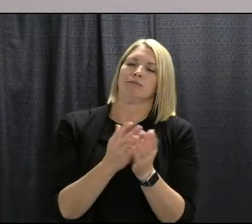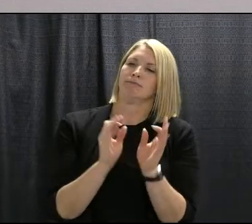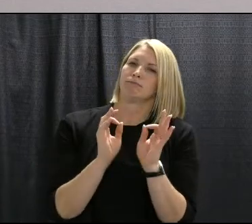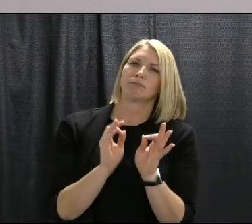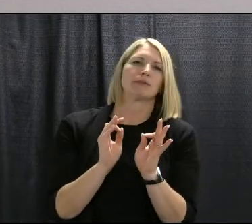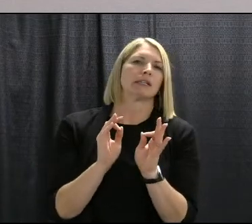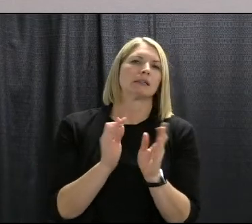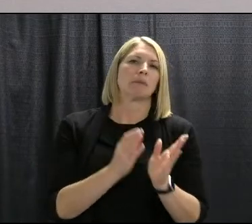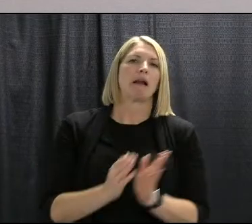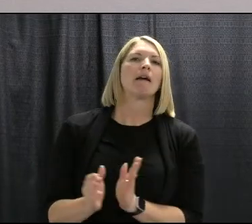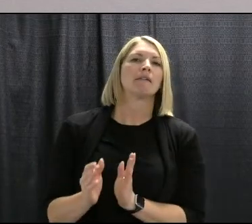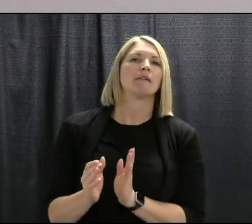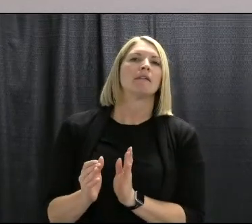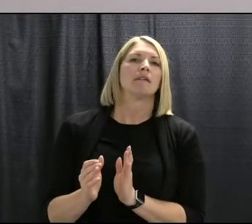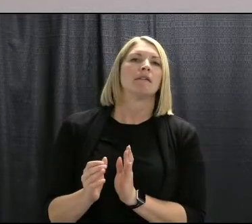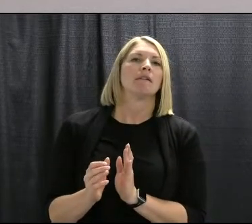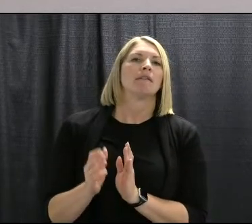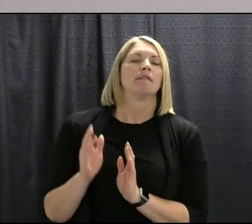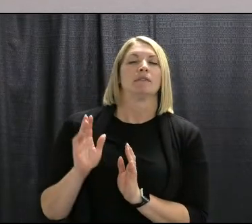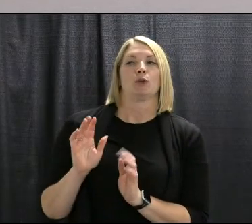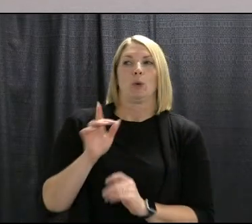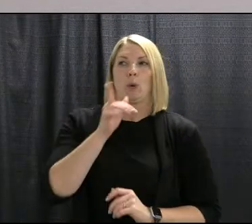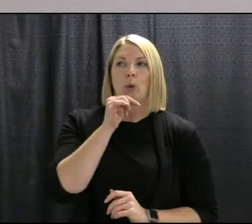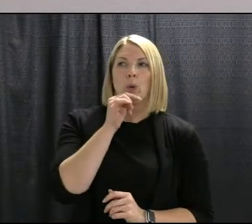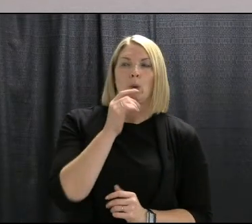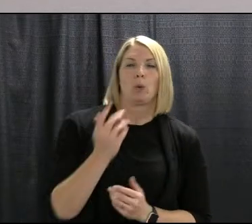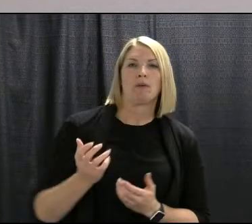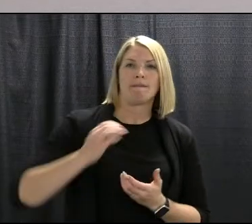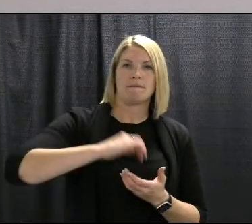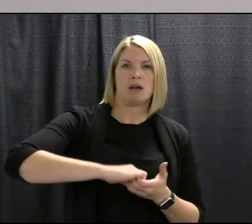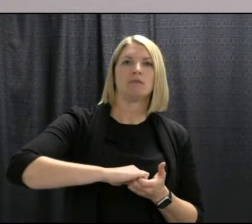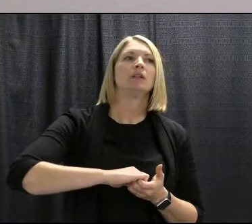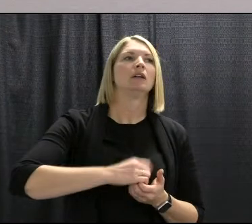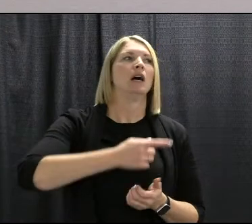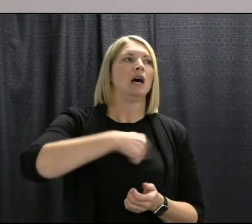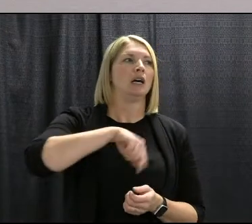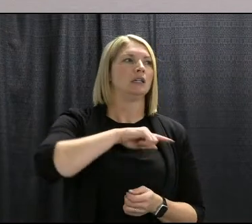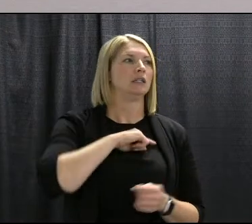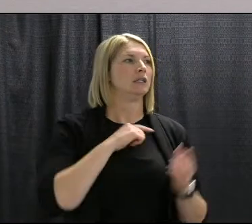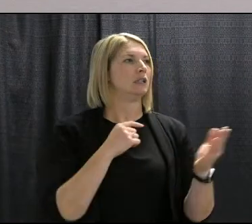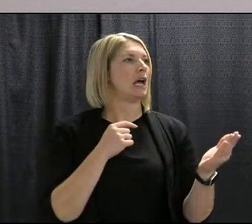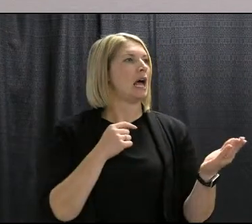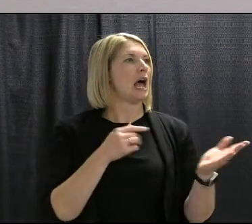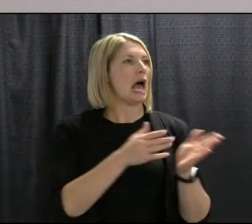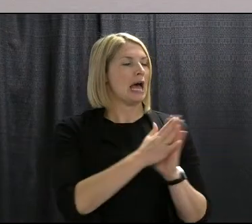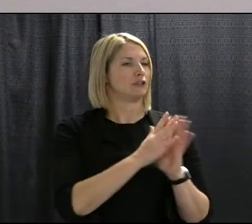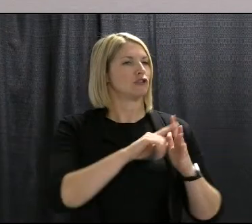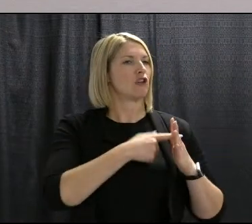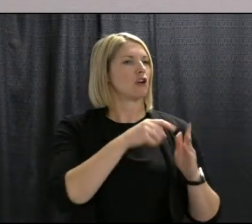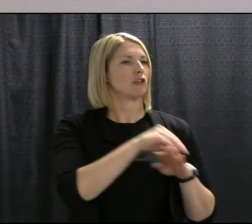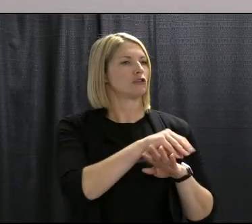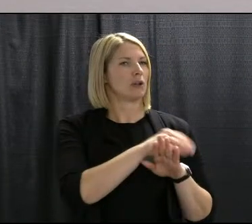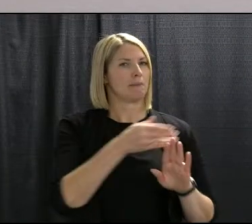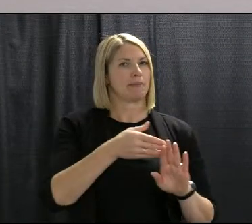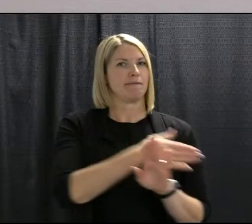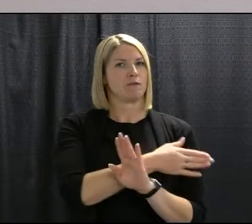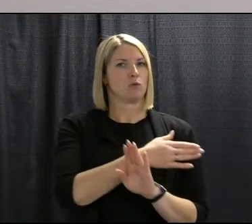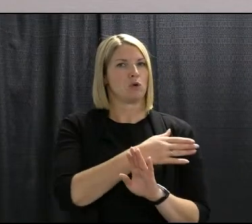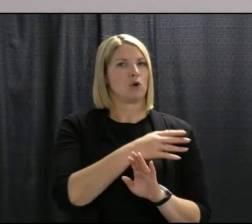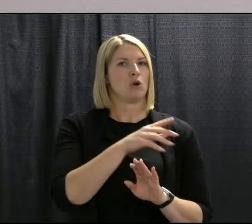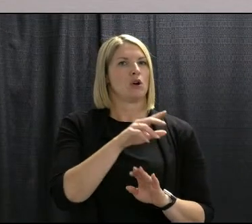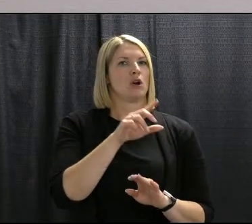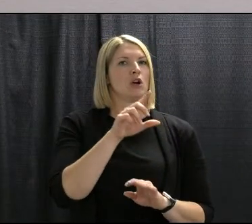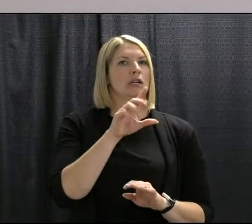focus from our partnership that's going to be working on this side as well. So before end of the year, probably you'll have to start this process? I don't want to